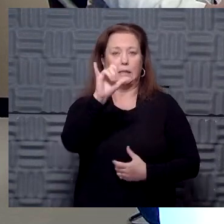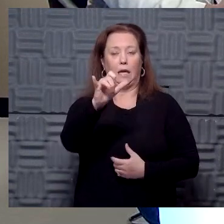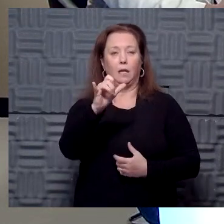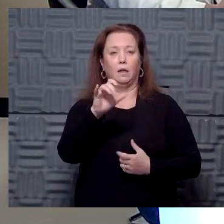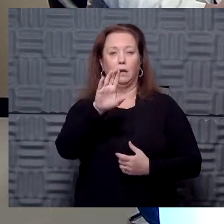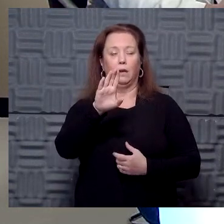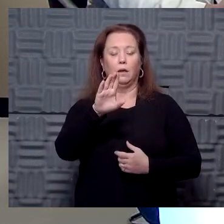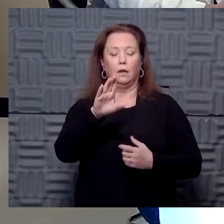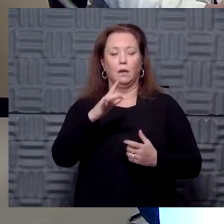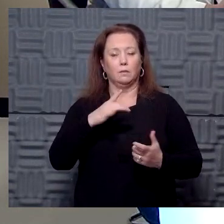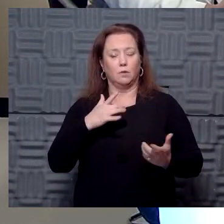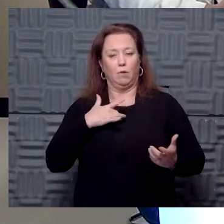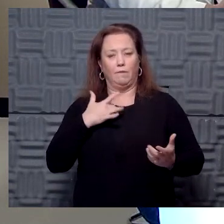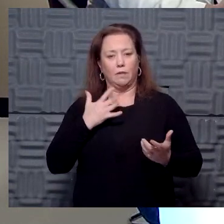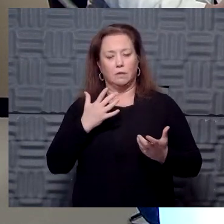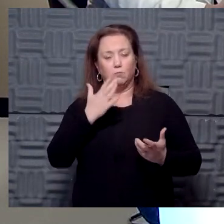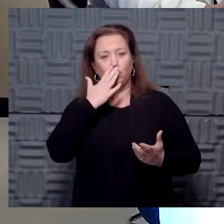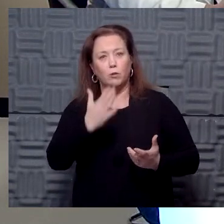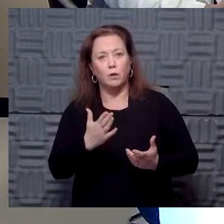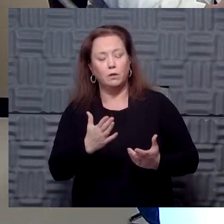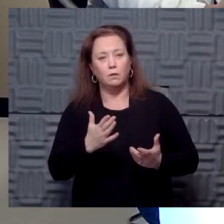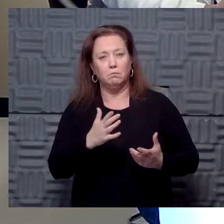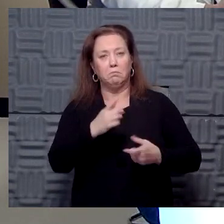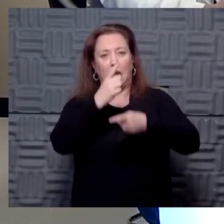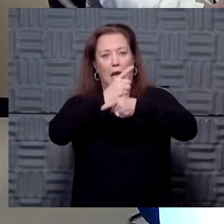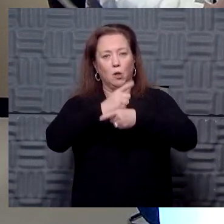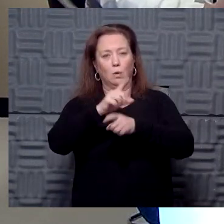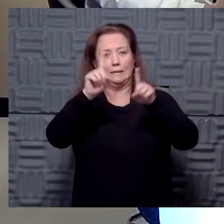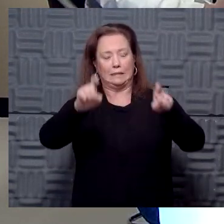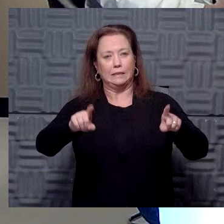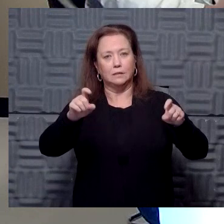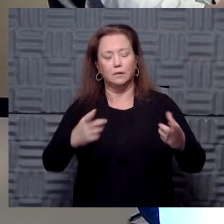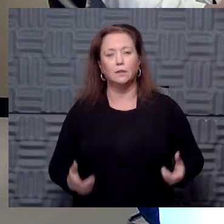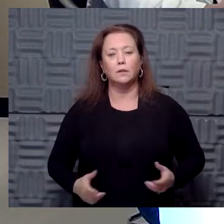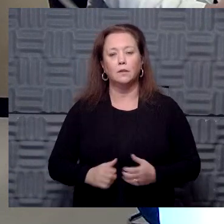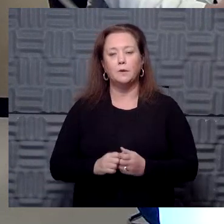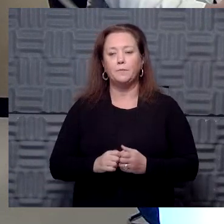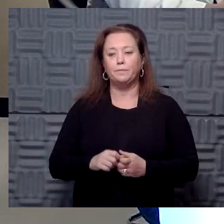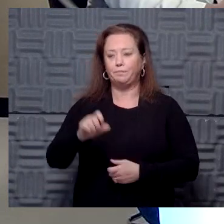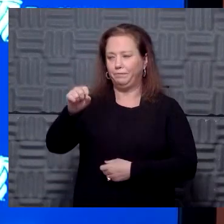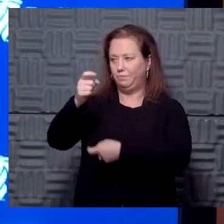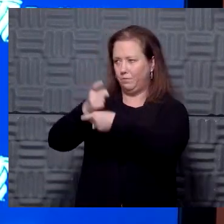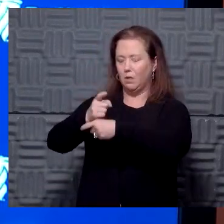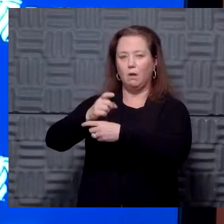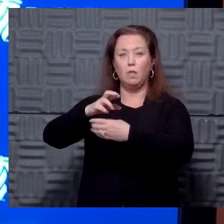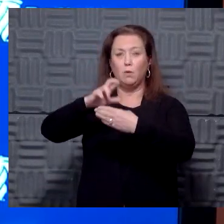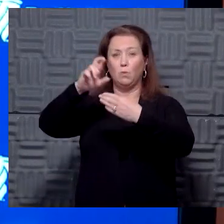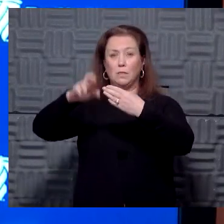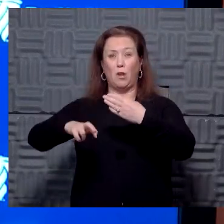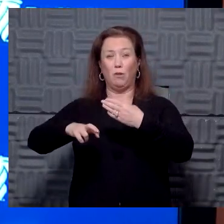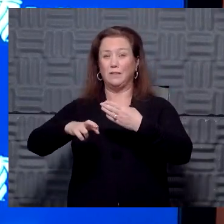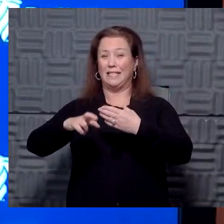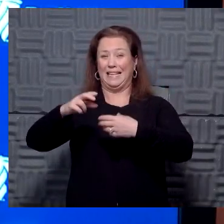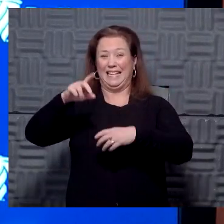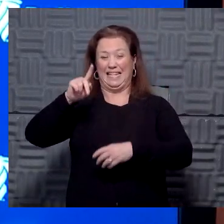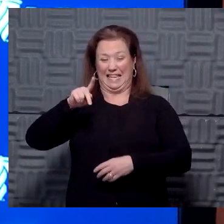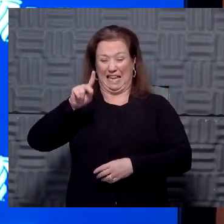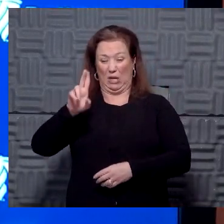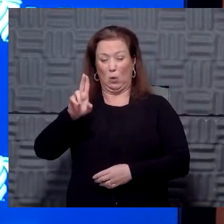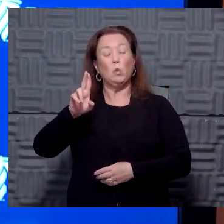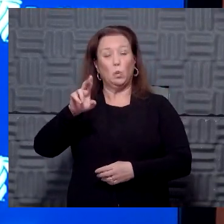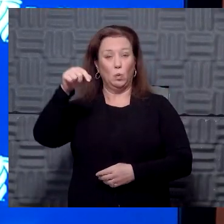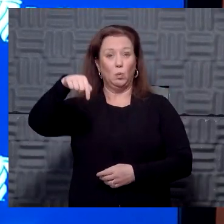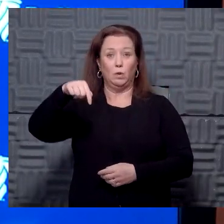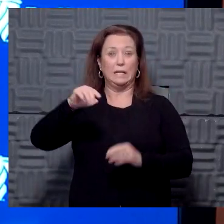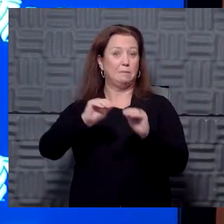the data looks pretty good for the test. Yeah, for sure. All of the results that we've tested in-house here at the hospital,